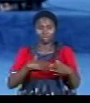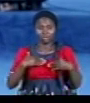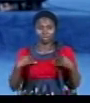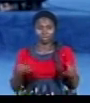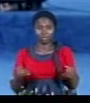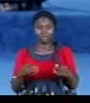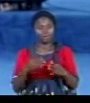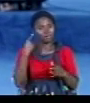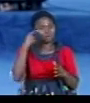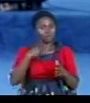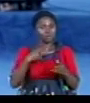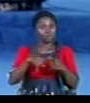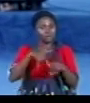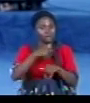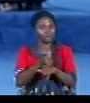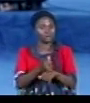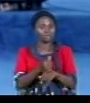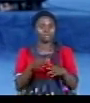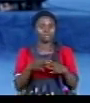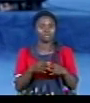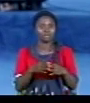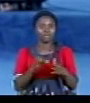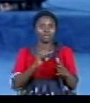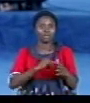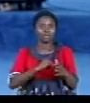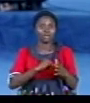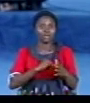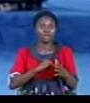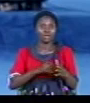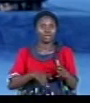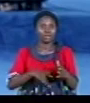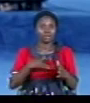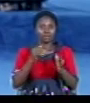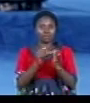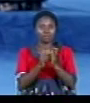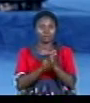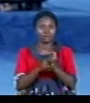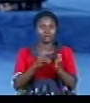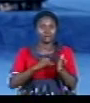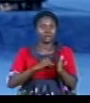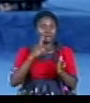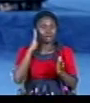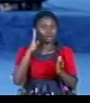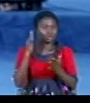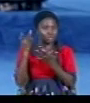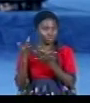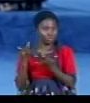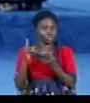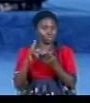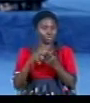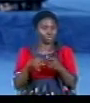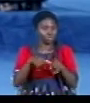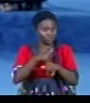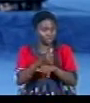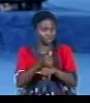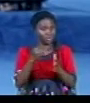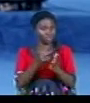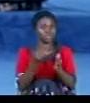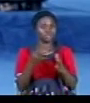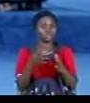out and give the testimony, but I said to stay back. So I said to stay back to confirm. And